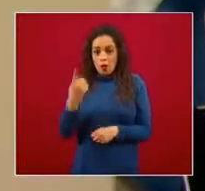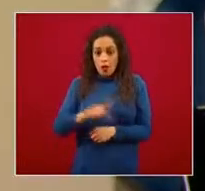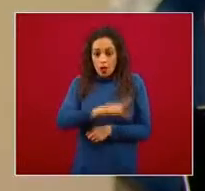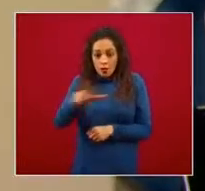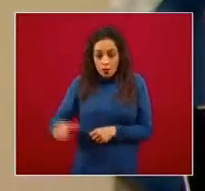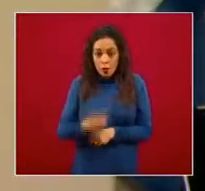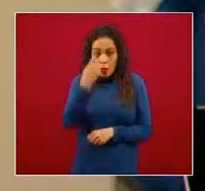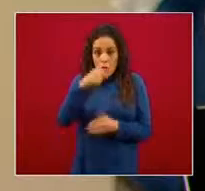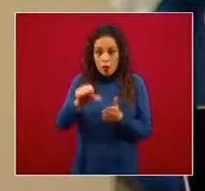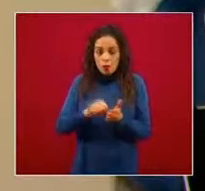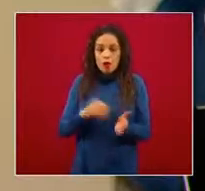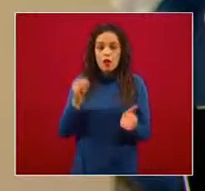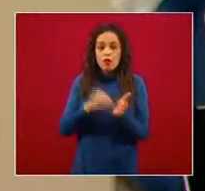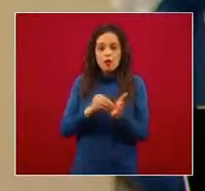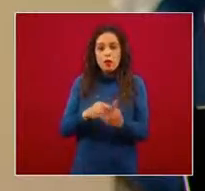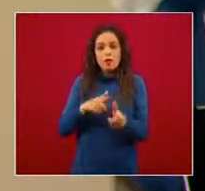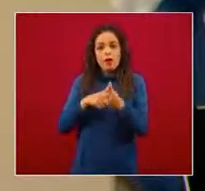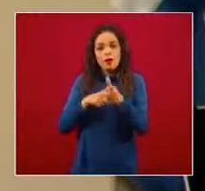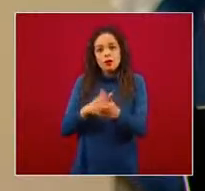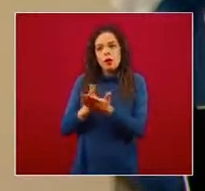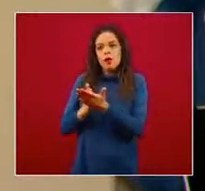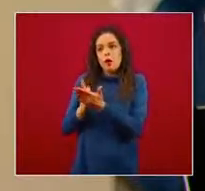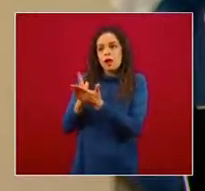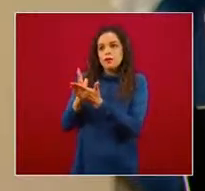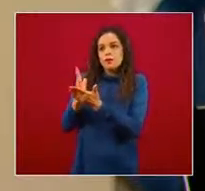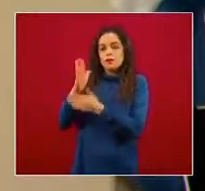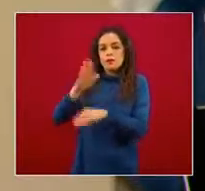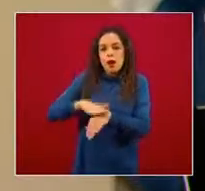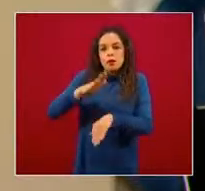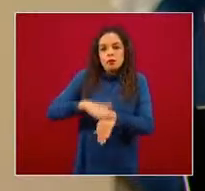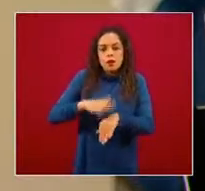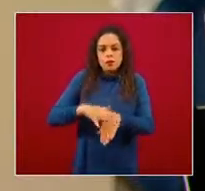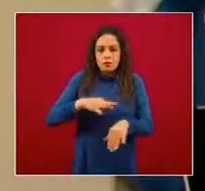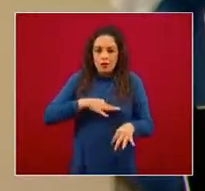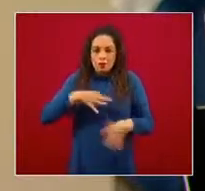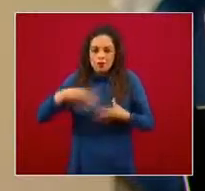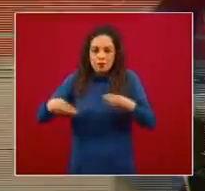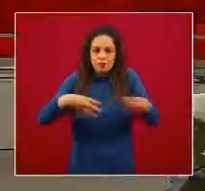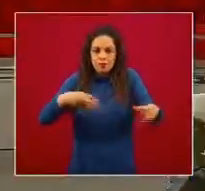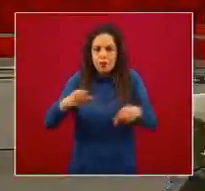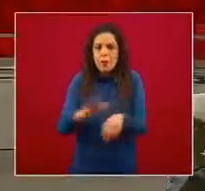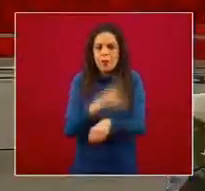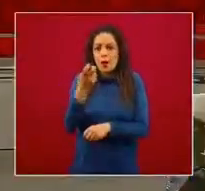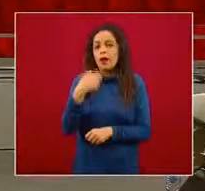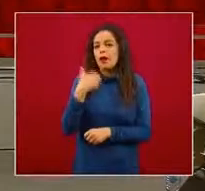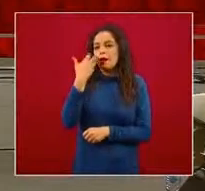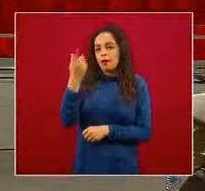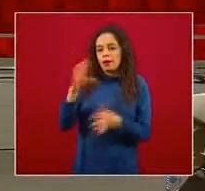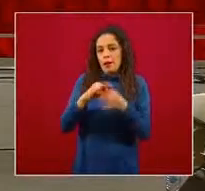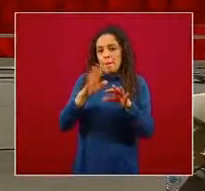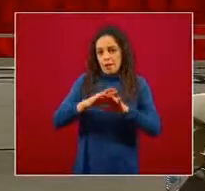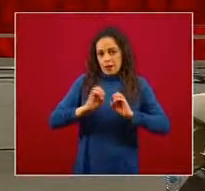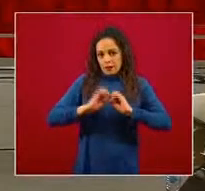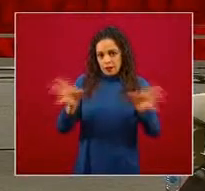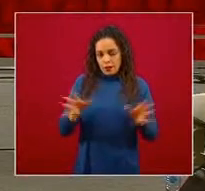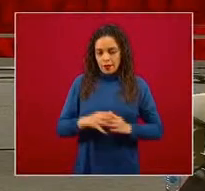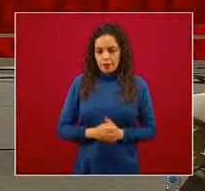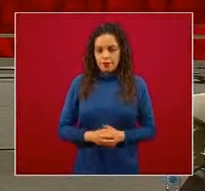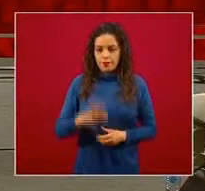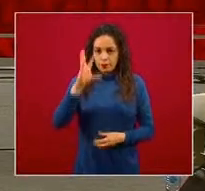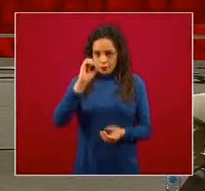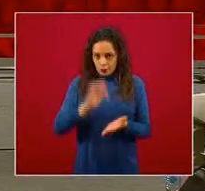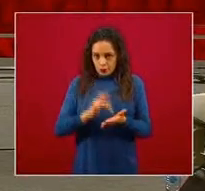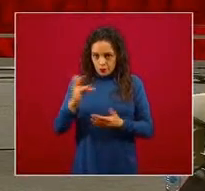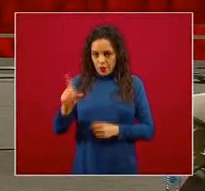are the numbers still going up a month afterwards? So can you please clarify a bit more on this? Thank you so much,